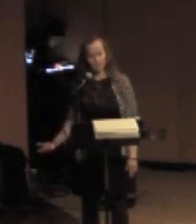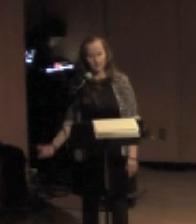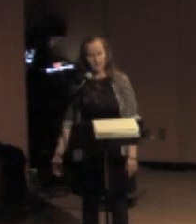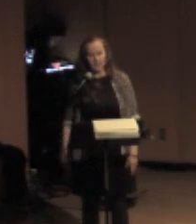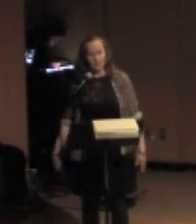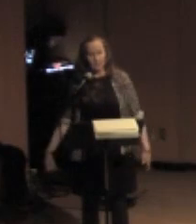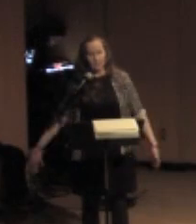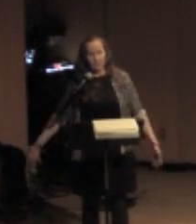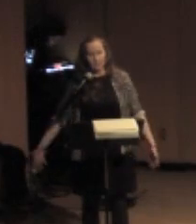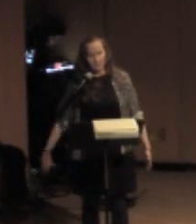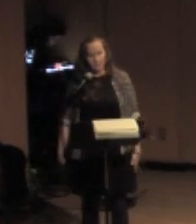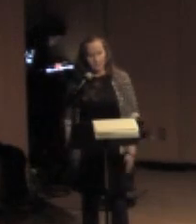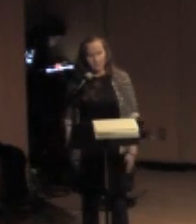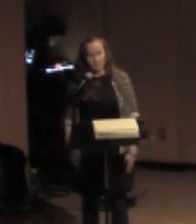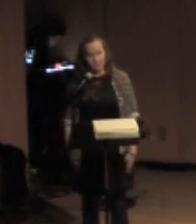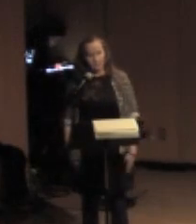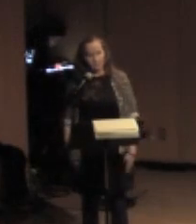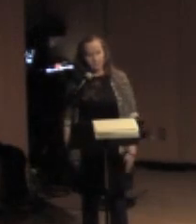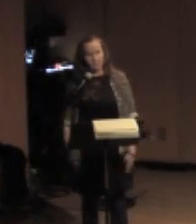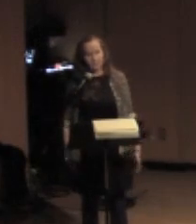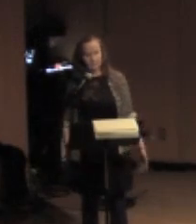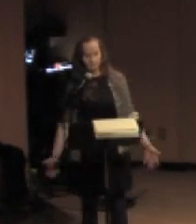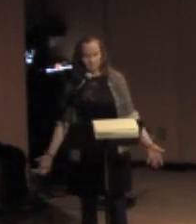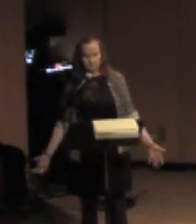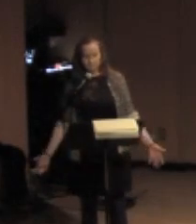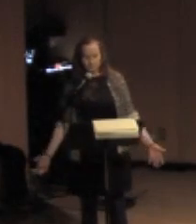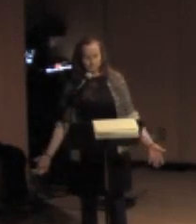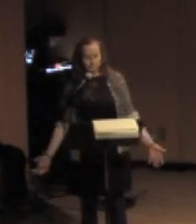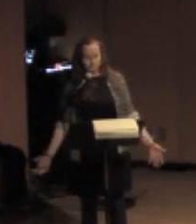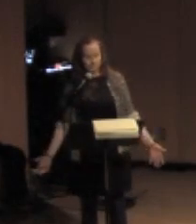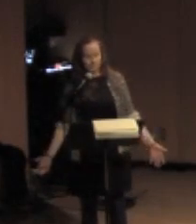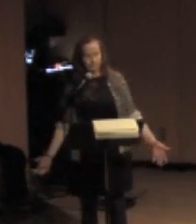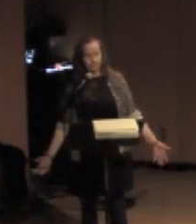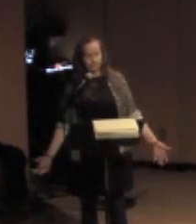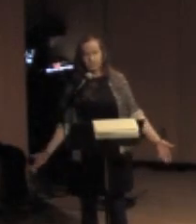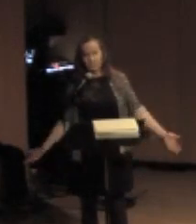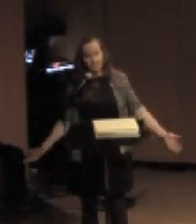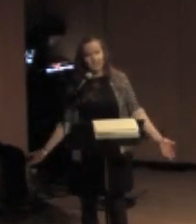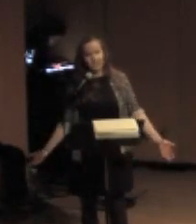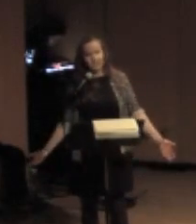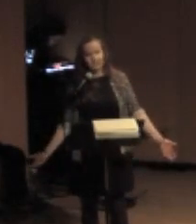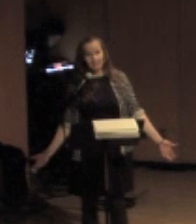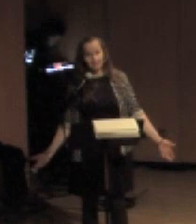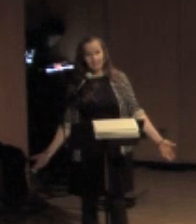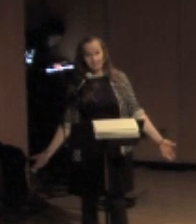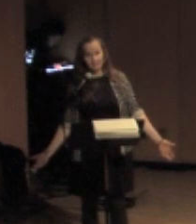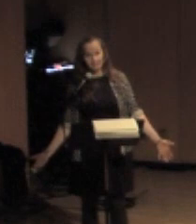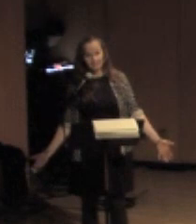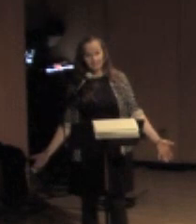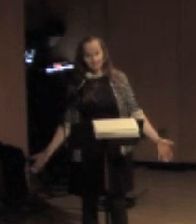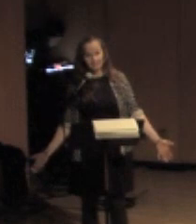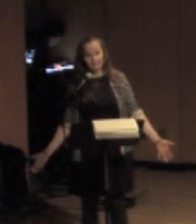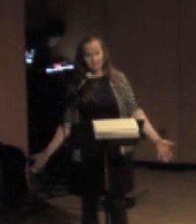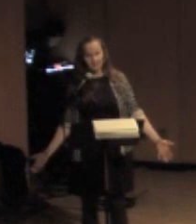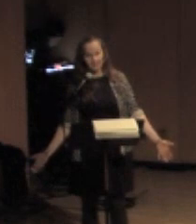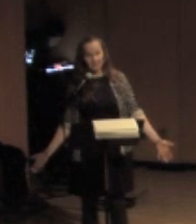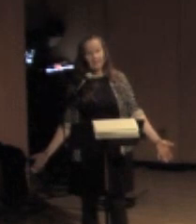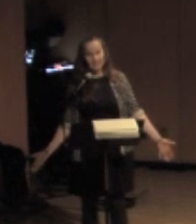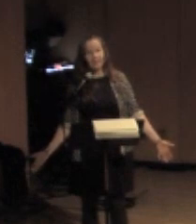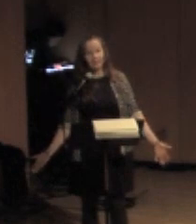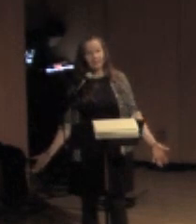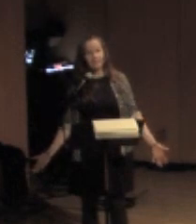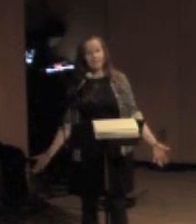you go back to school or something that's what you wanted to